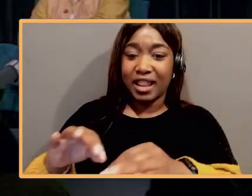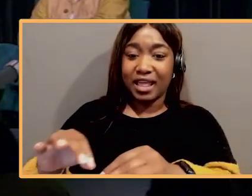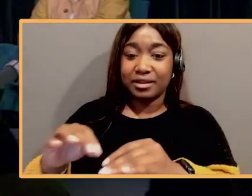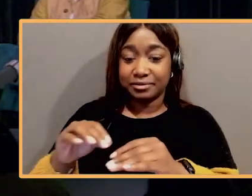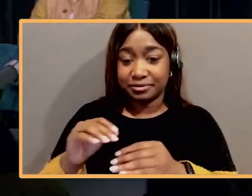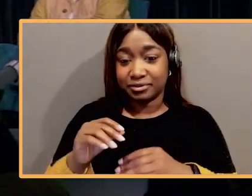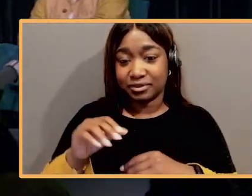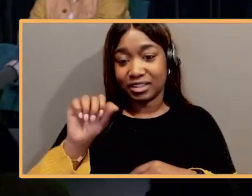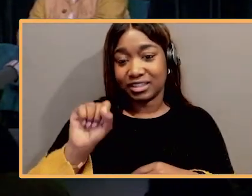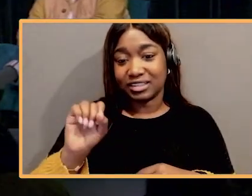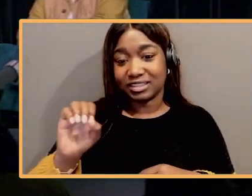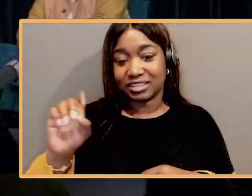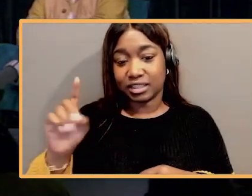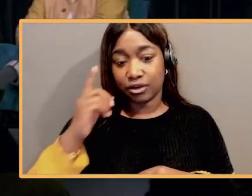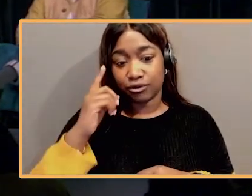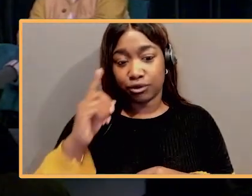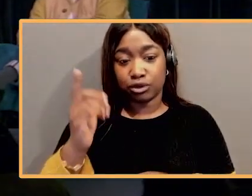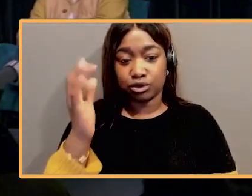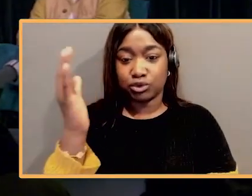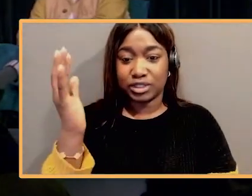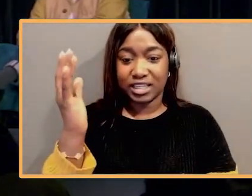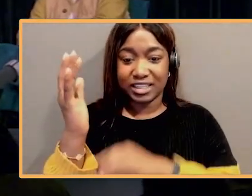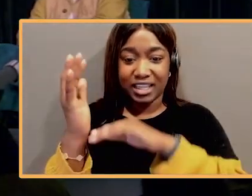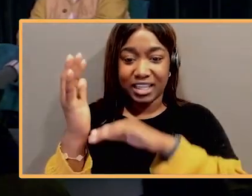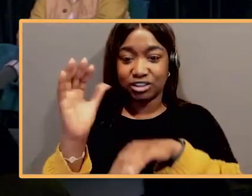and it is still worth planting those seeds. Yeah.